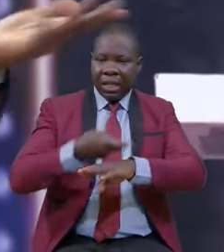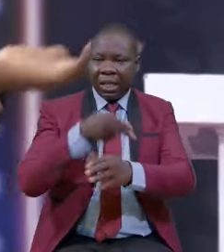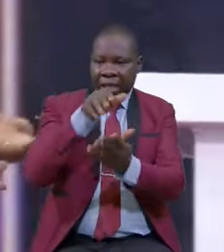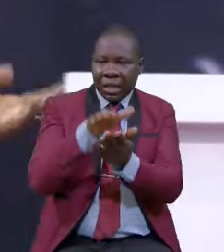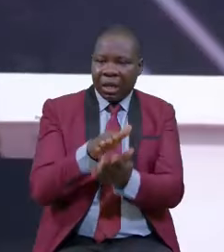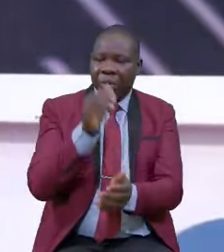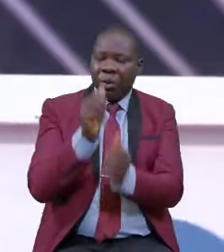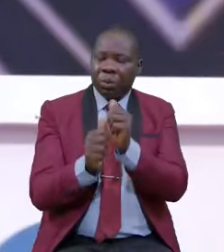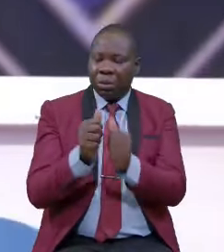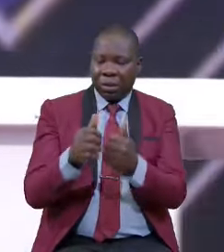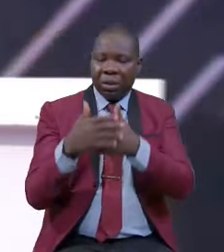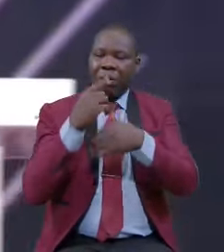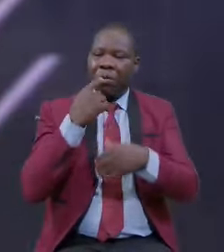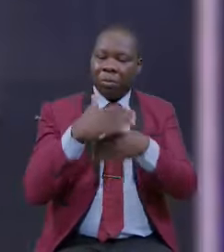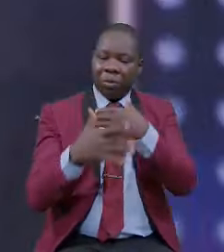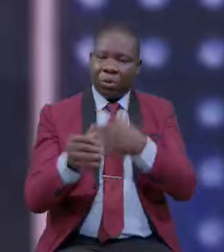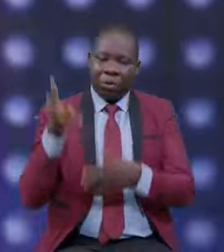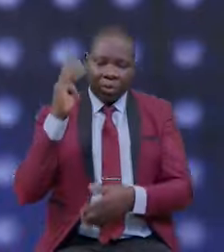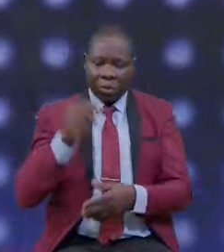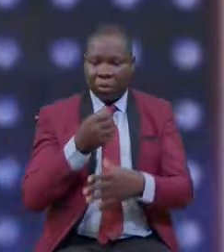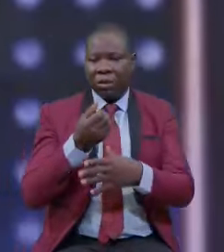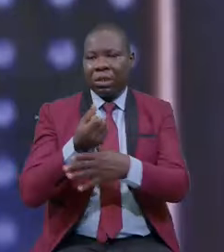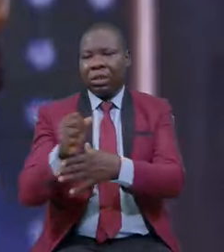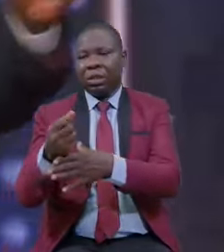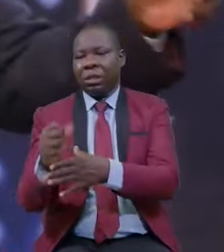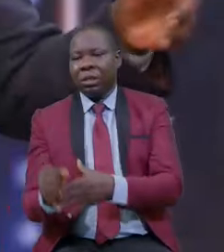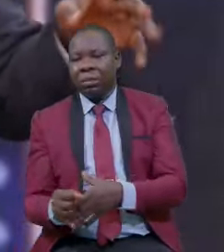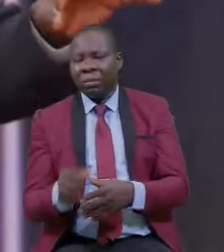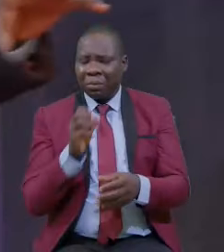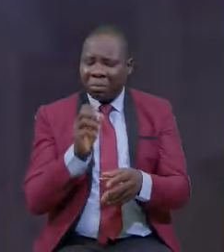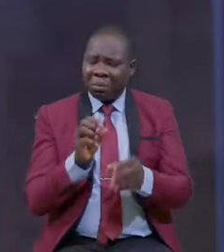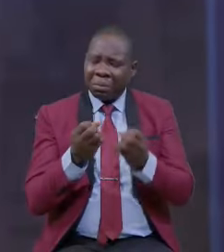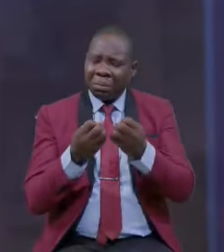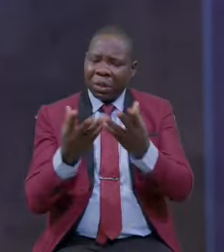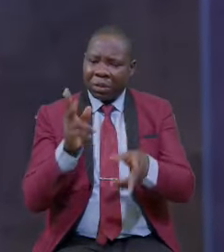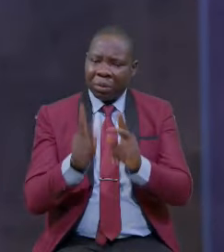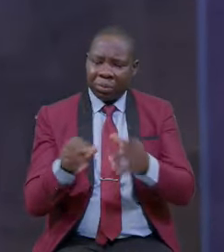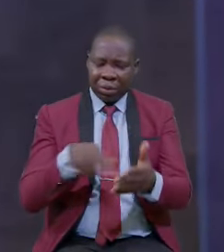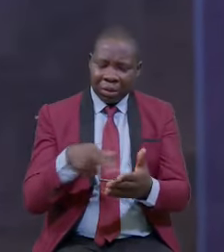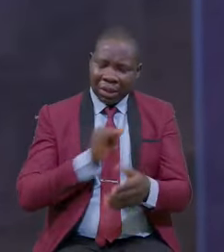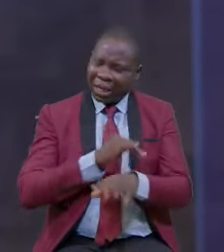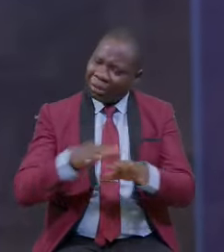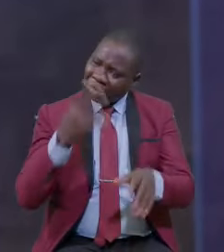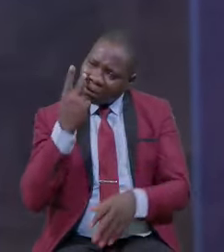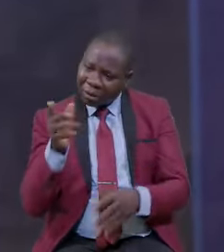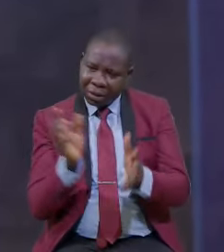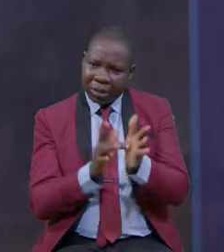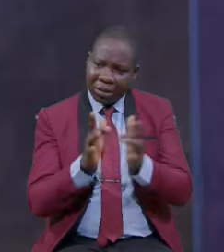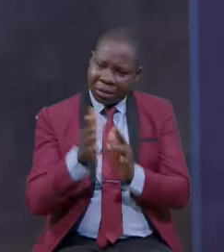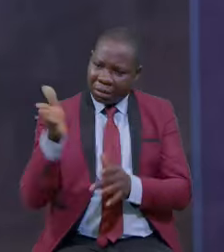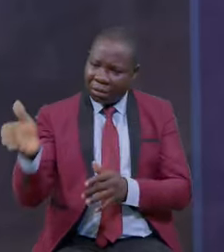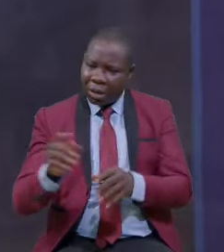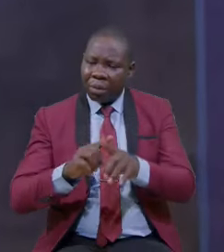over you. Many people read the Leviticus and they don't find Jesus there, but we see Jesus there. That's the blood that is given for the